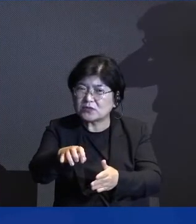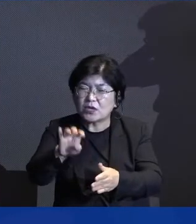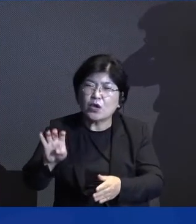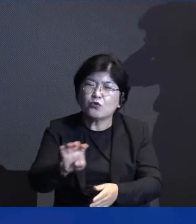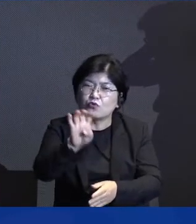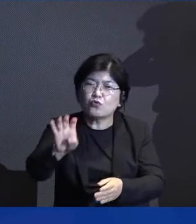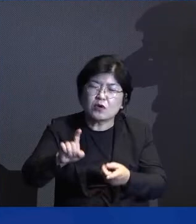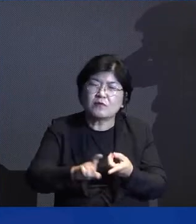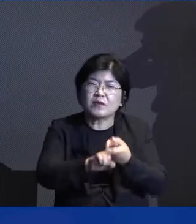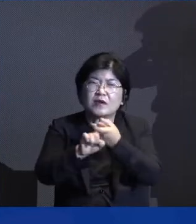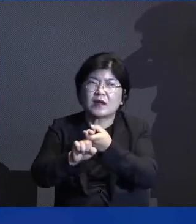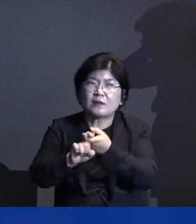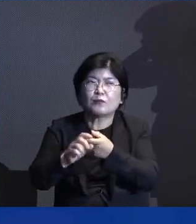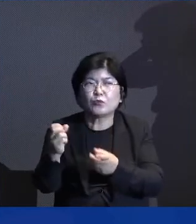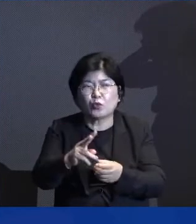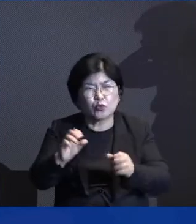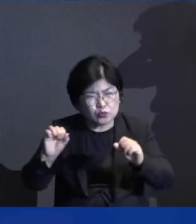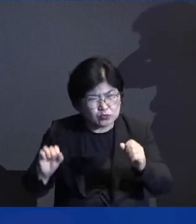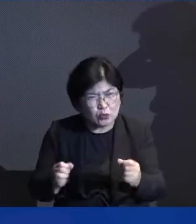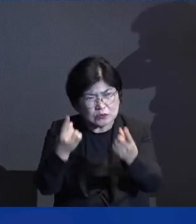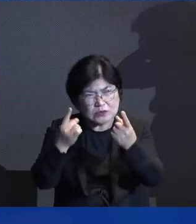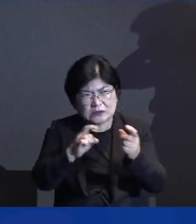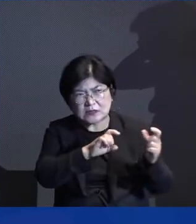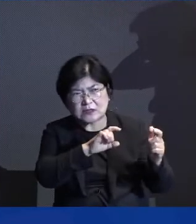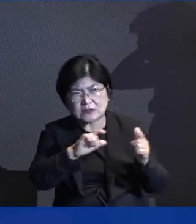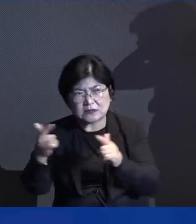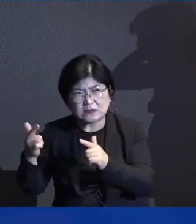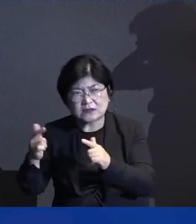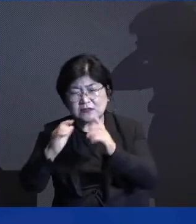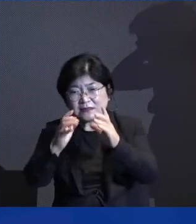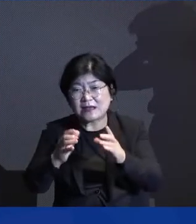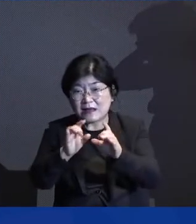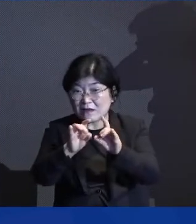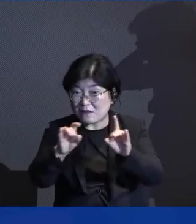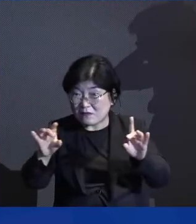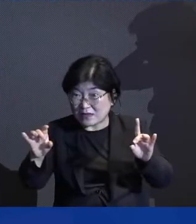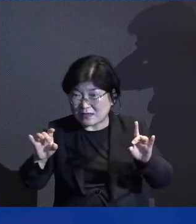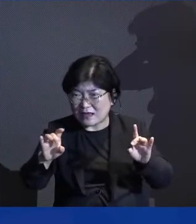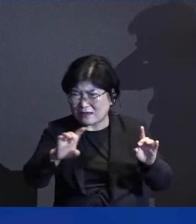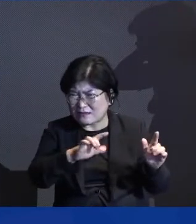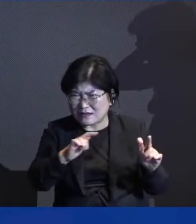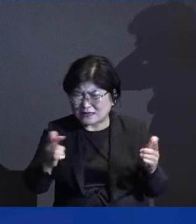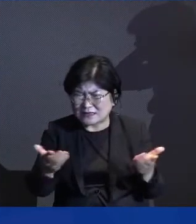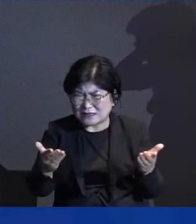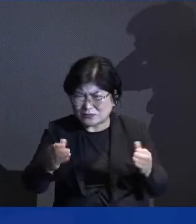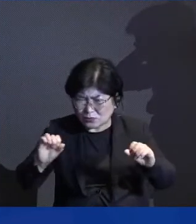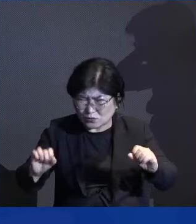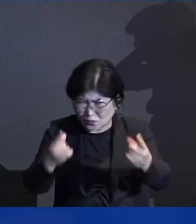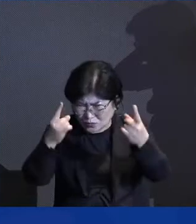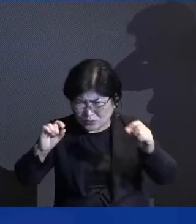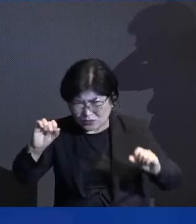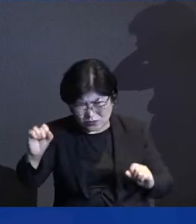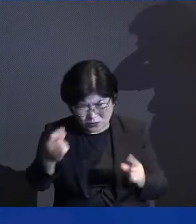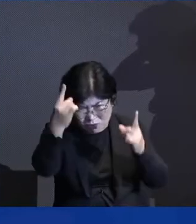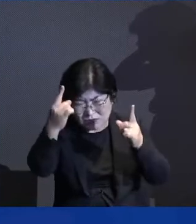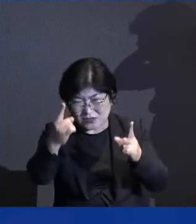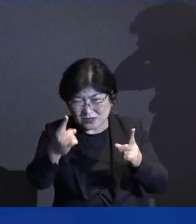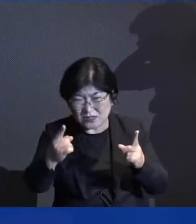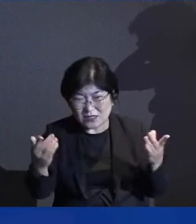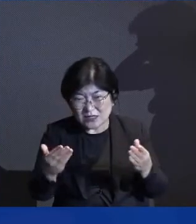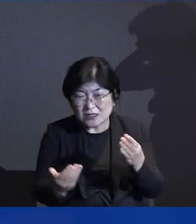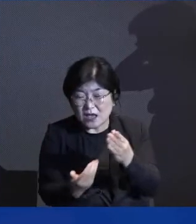different aspects going on across different countries, and we have different social norms. Even in one study, I